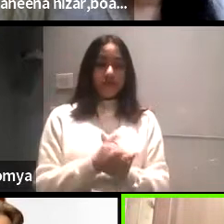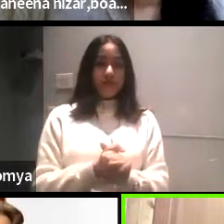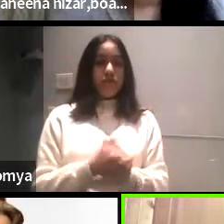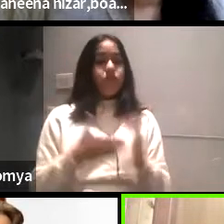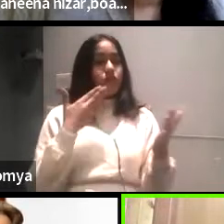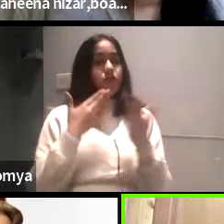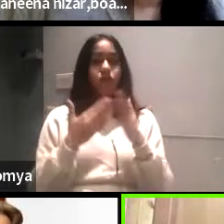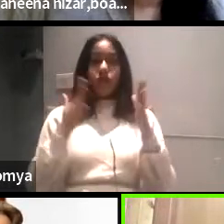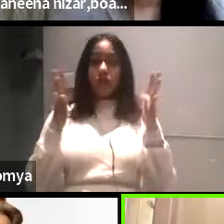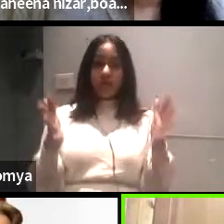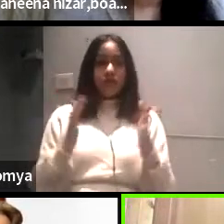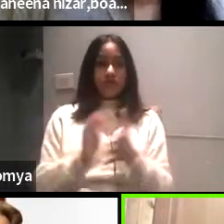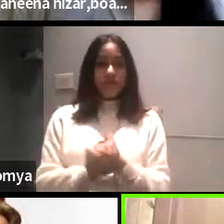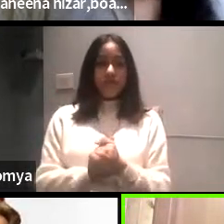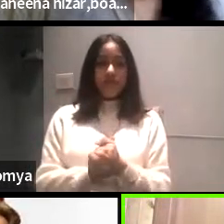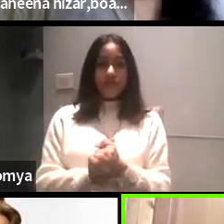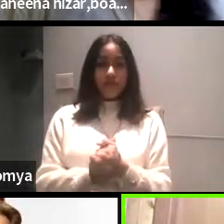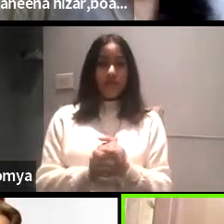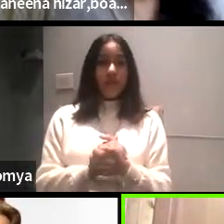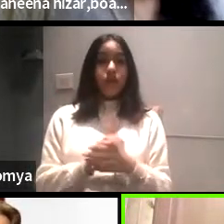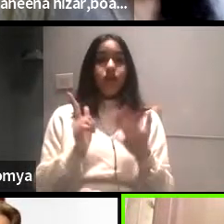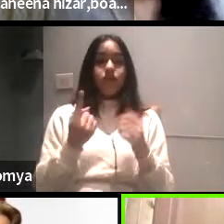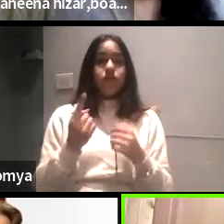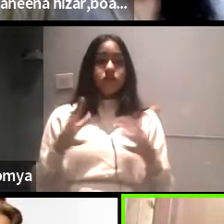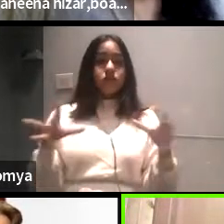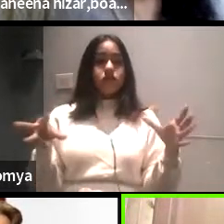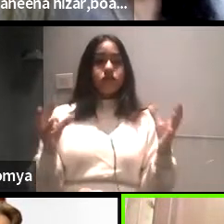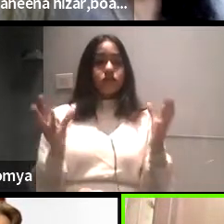so much, guys, for being part of this.